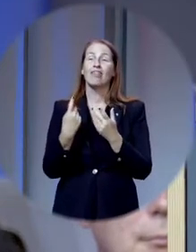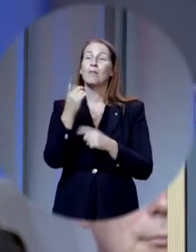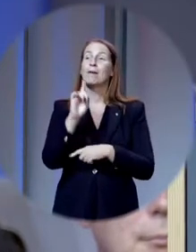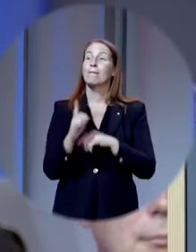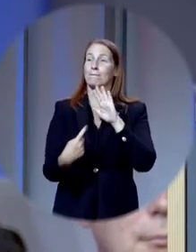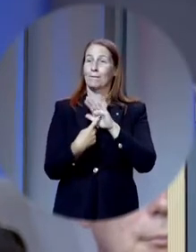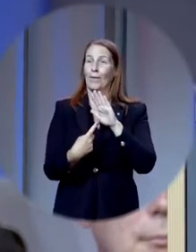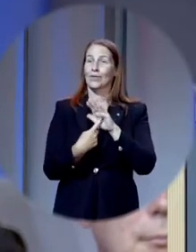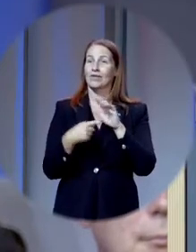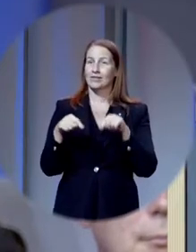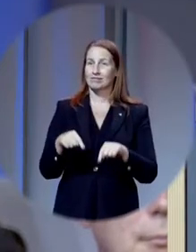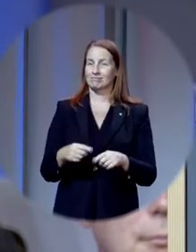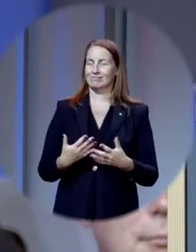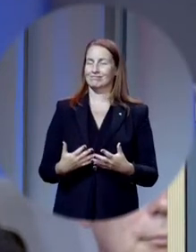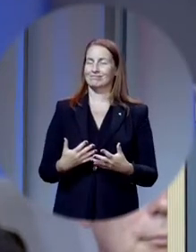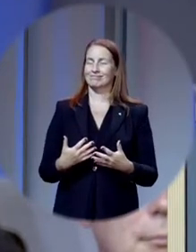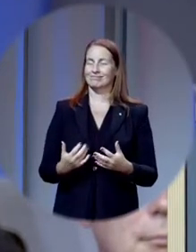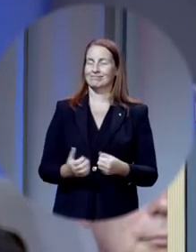today.